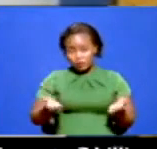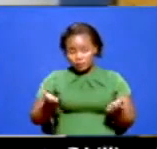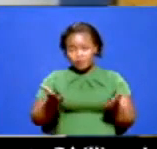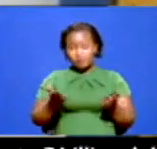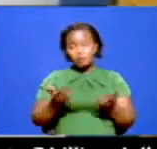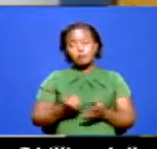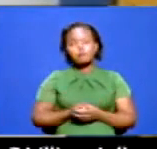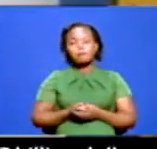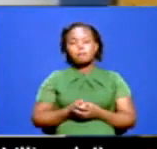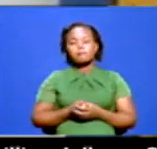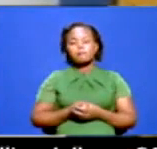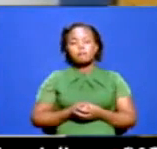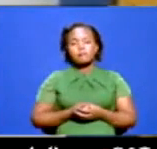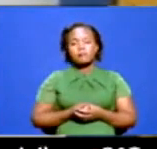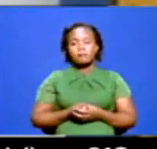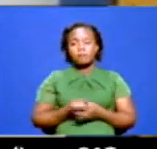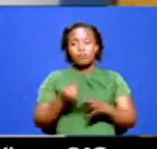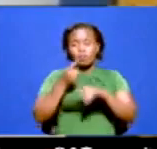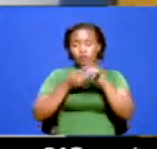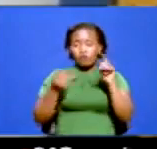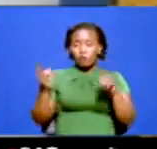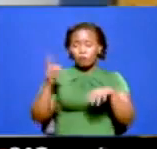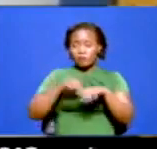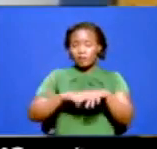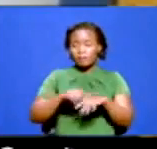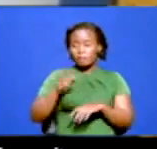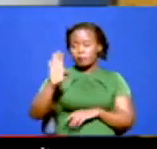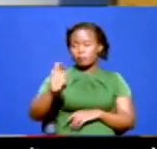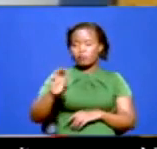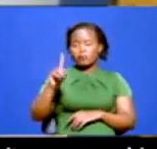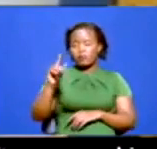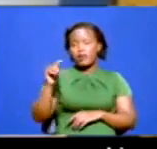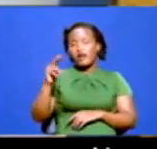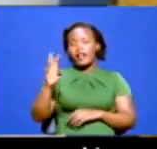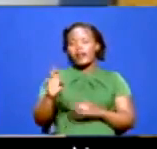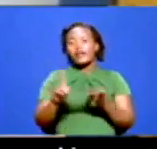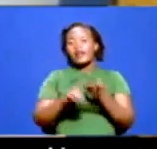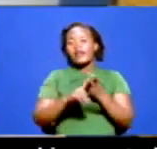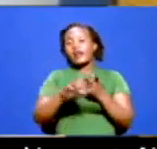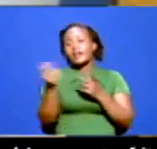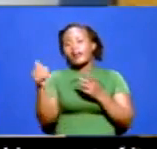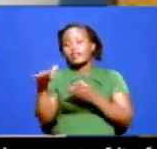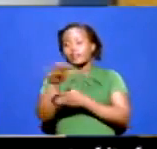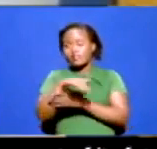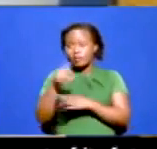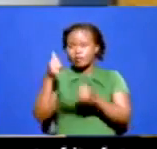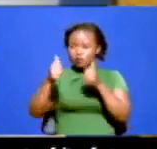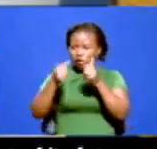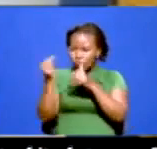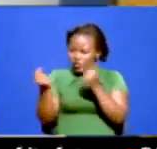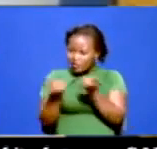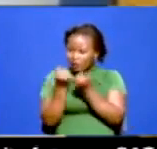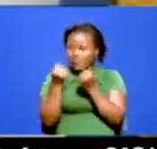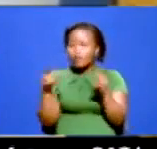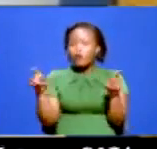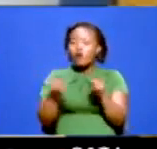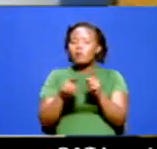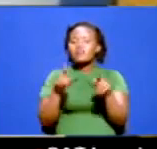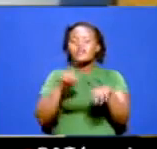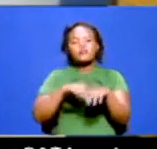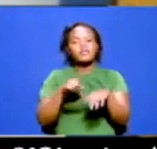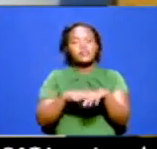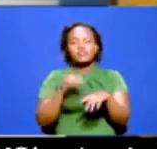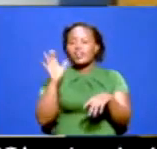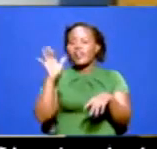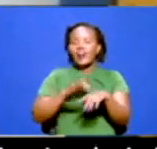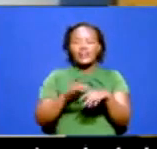since Elade and Kolbio, which came together almost at the same time, we've not had those kind of things, and we